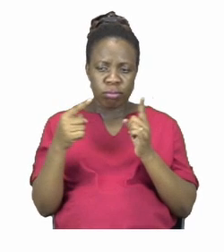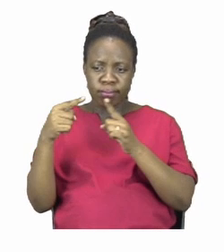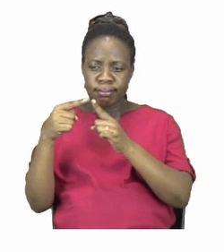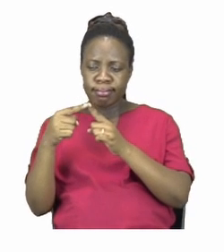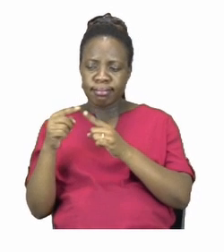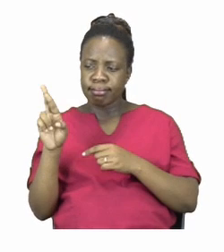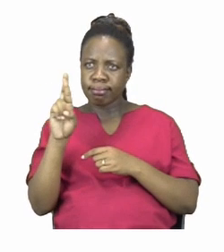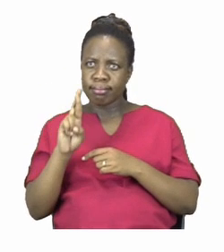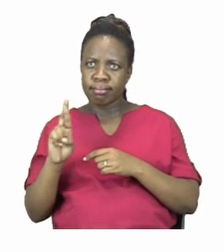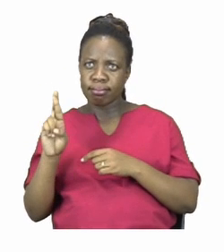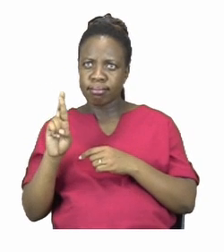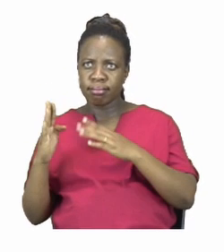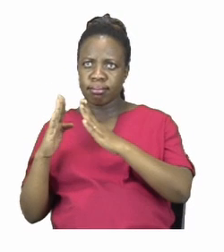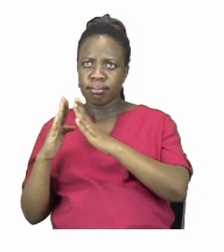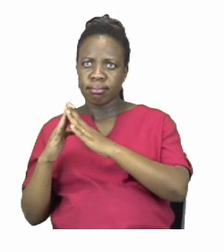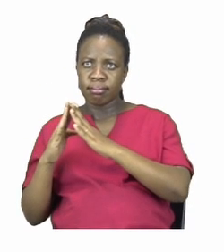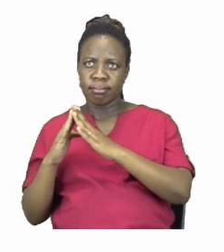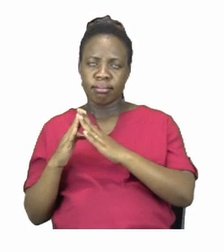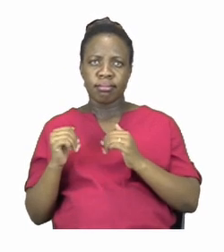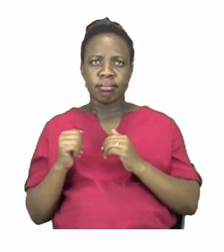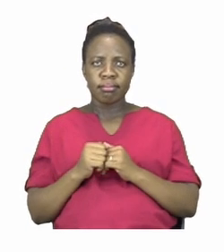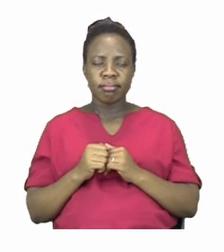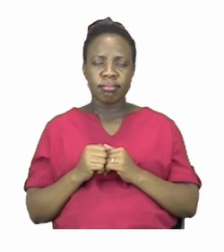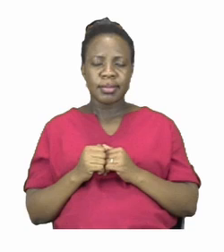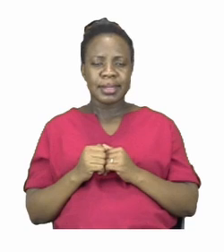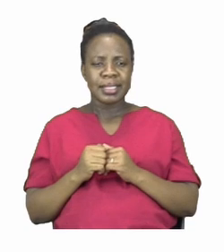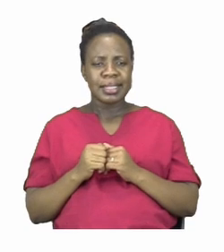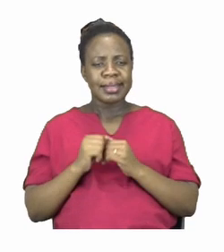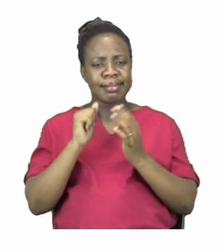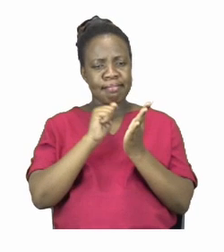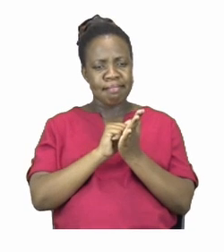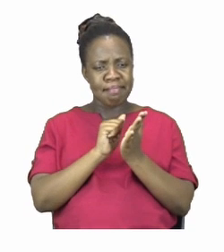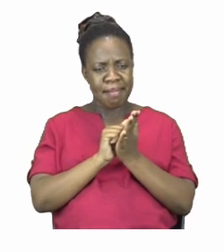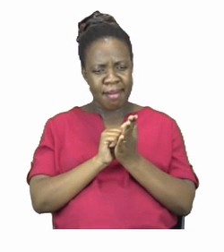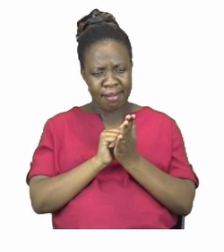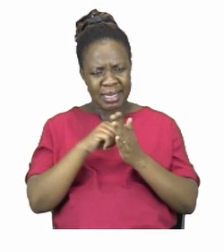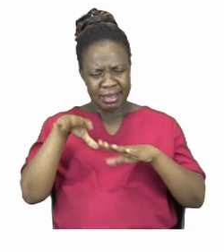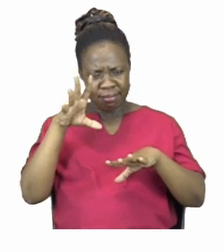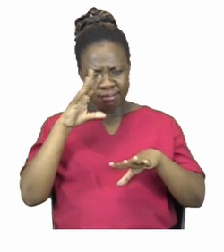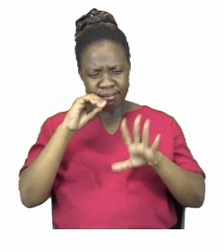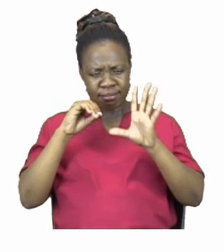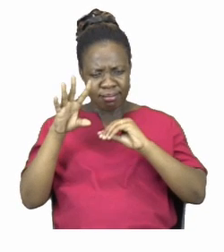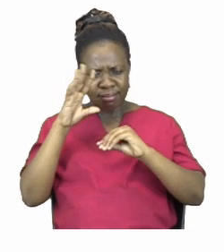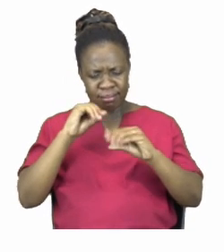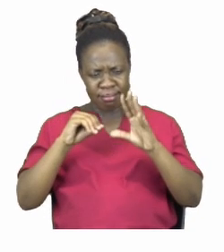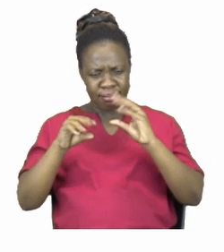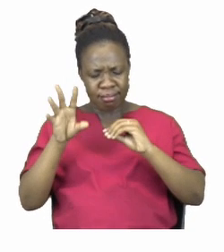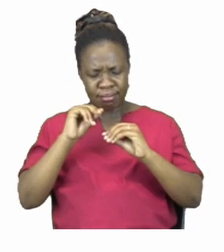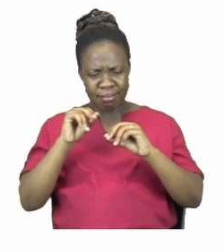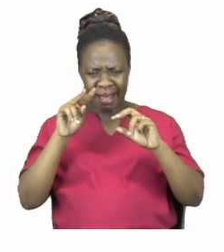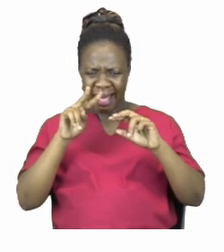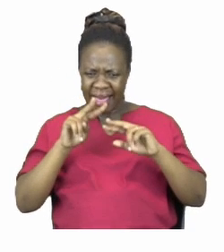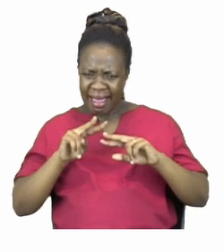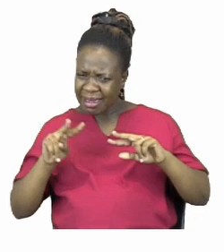need to go back and study this map one more time so that you can go ahead and answer all these questions.